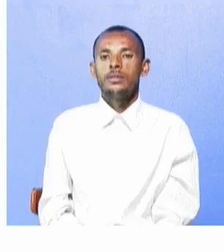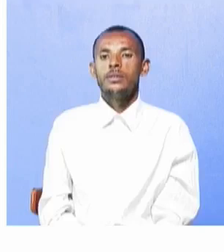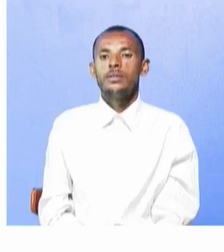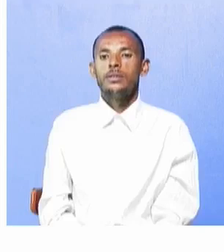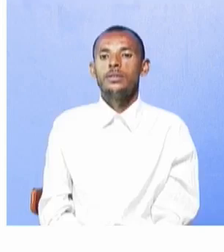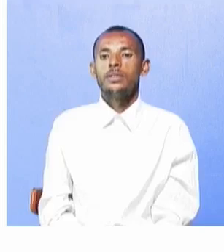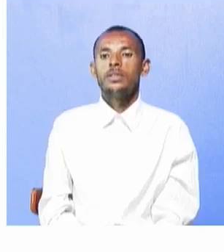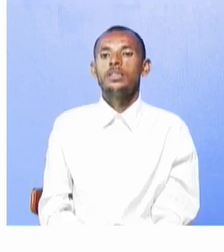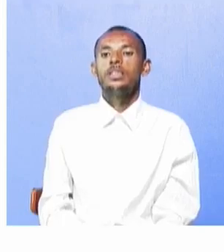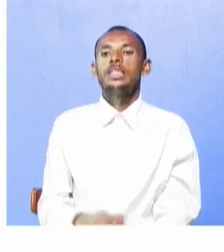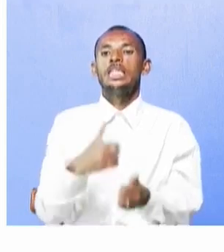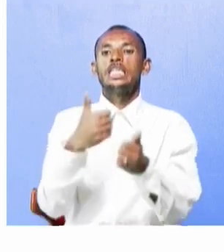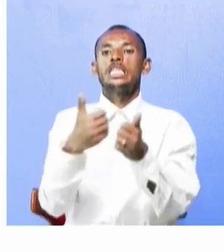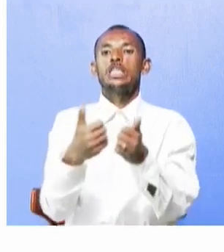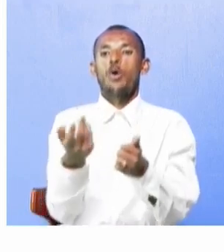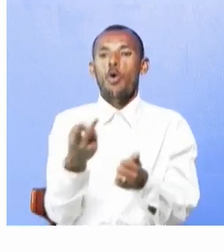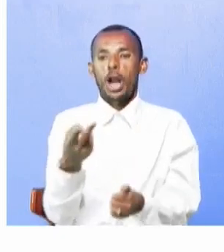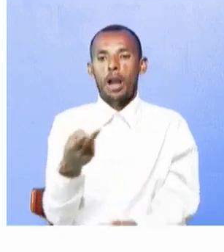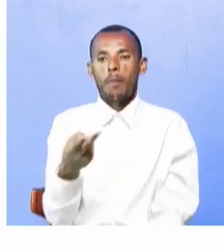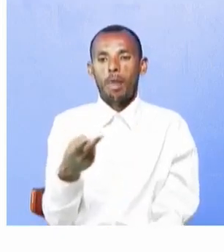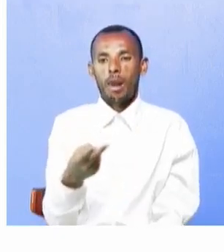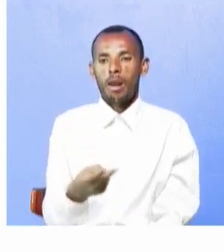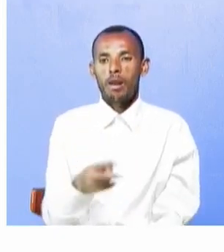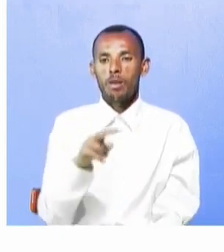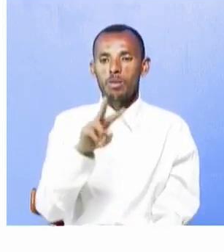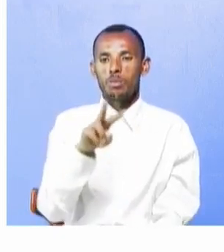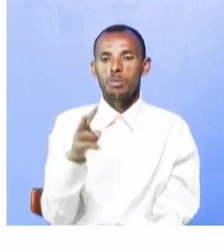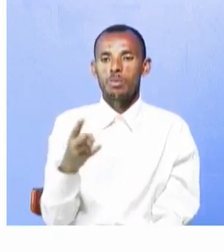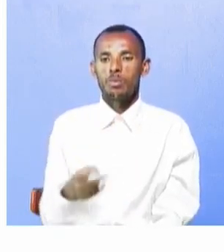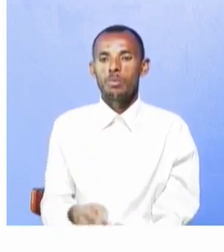the order pairs,